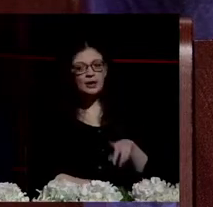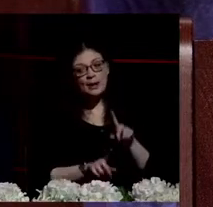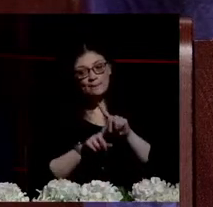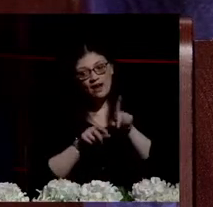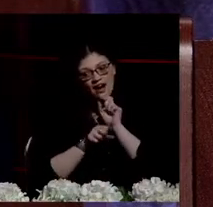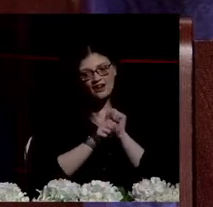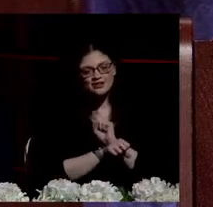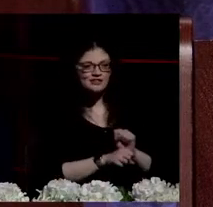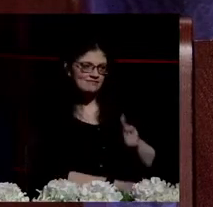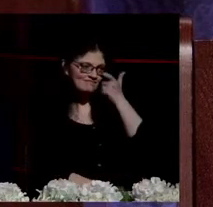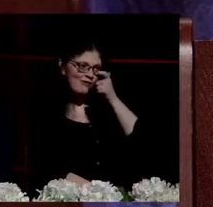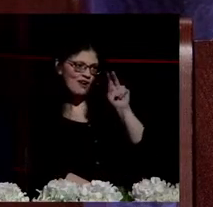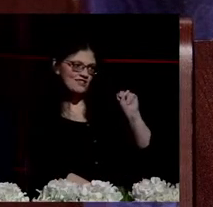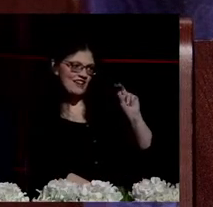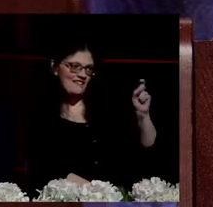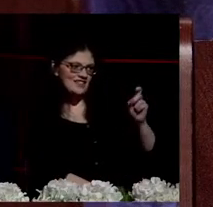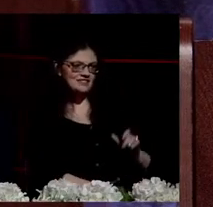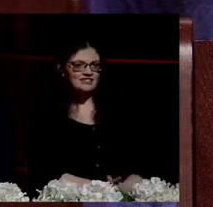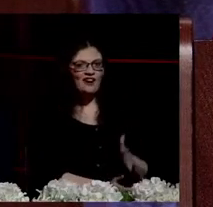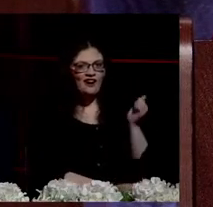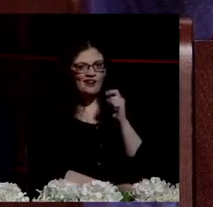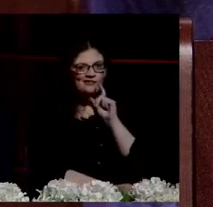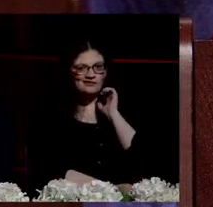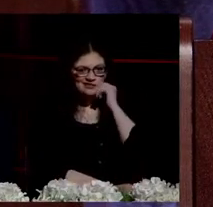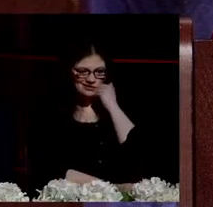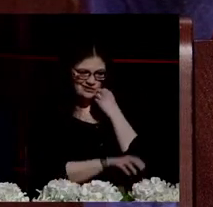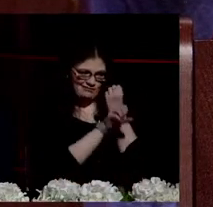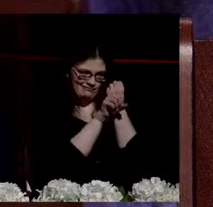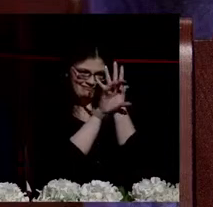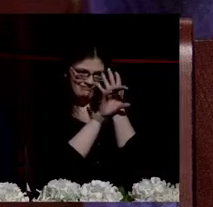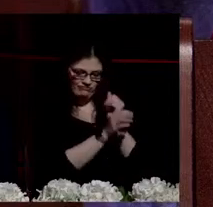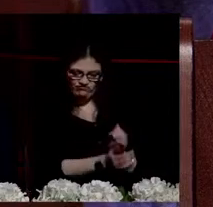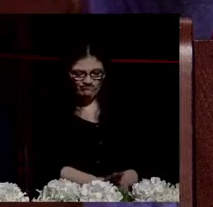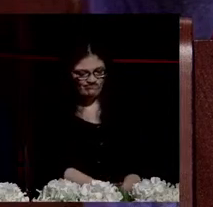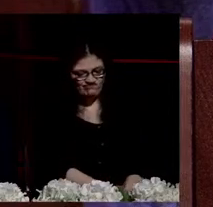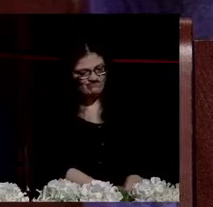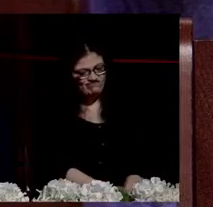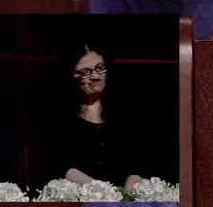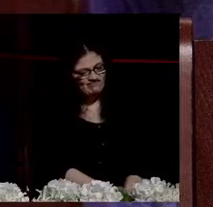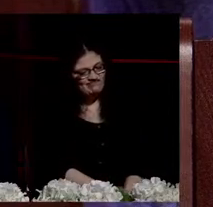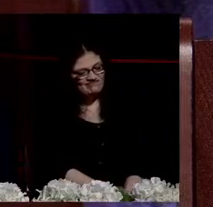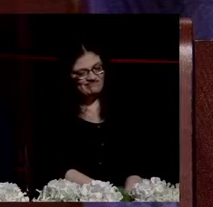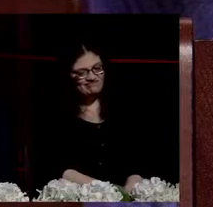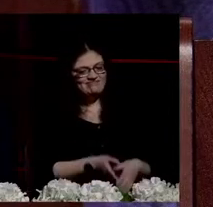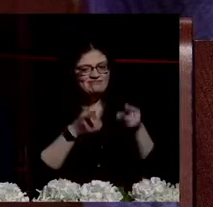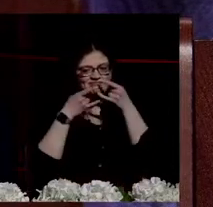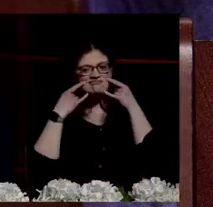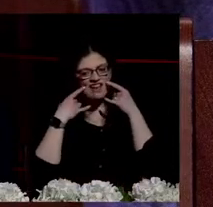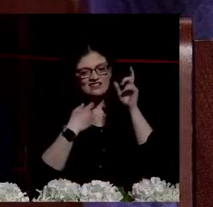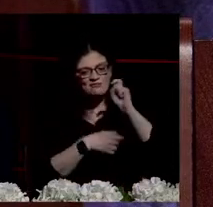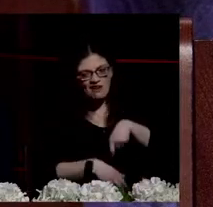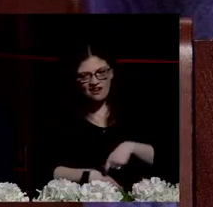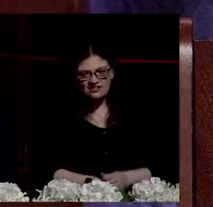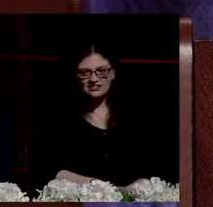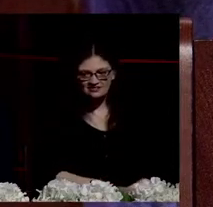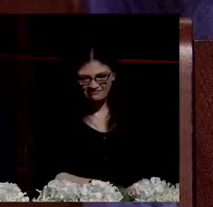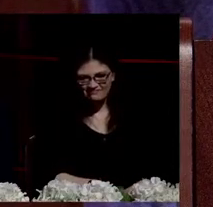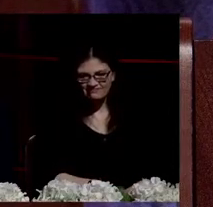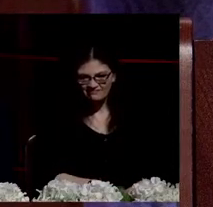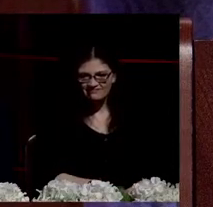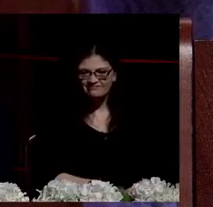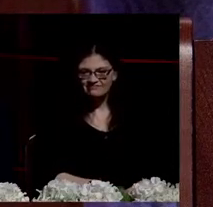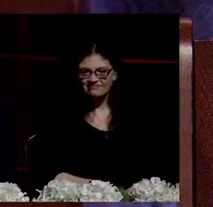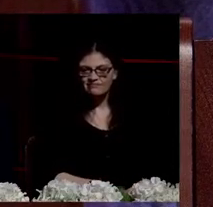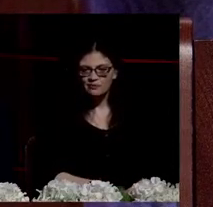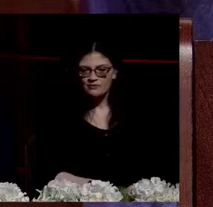We were all too shy to show our faces on the screen and ended up forgetting what everyone looked like. There were even times when we would get